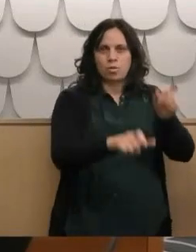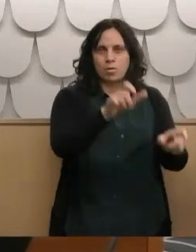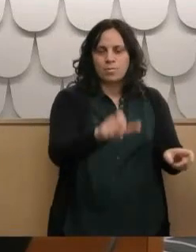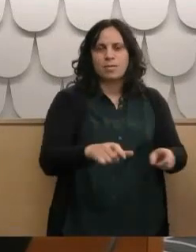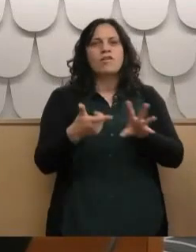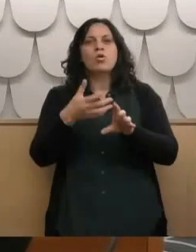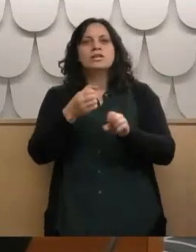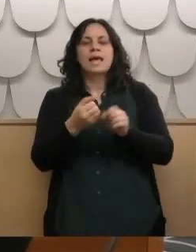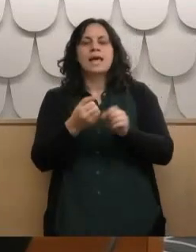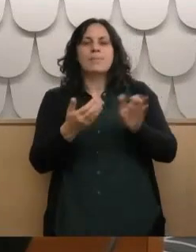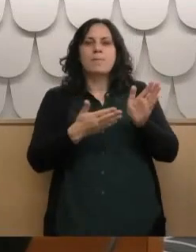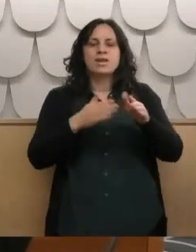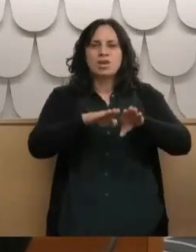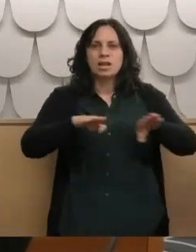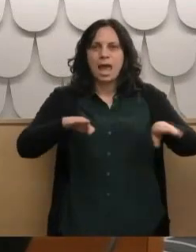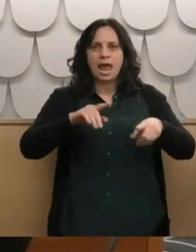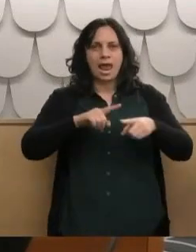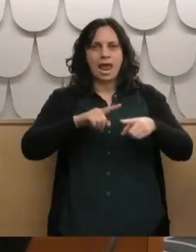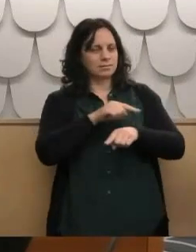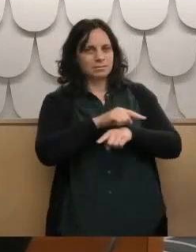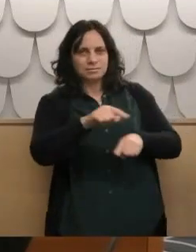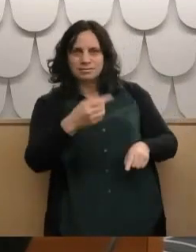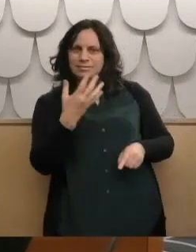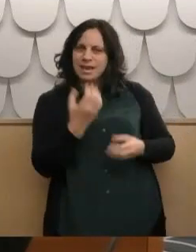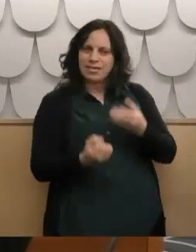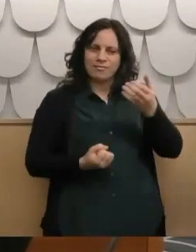places where there are particular vulnerabilities.